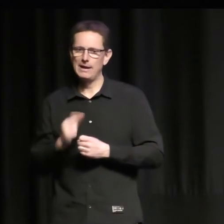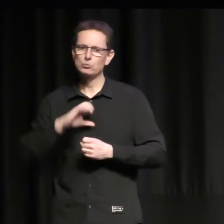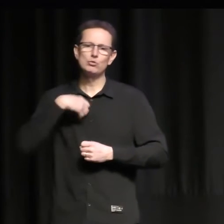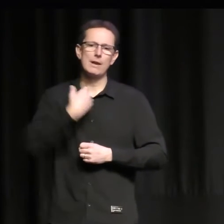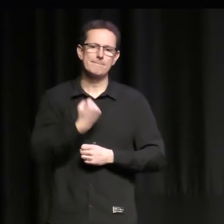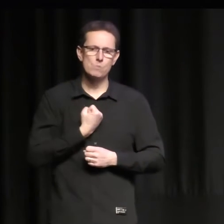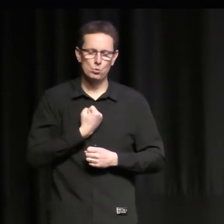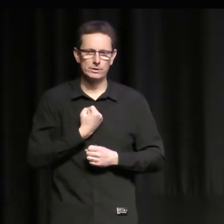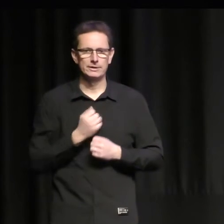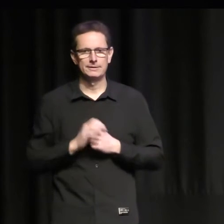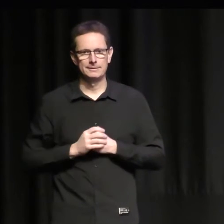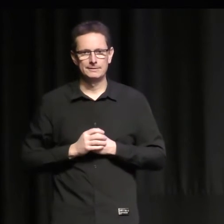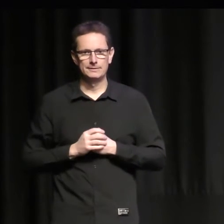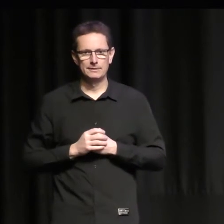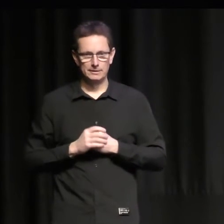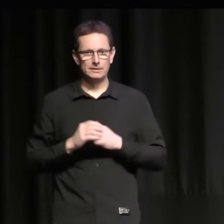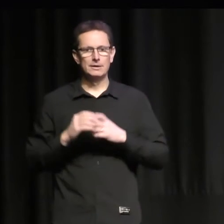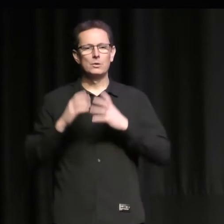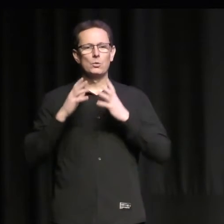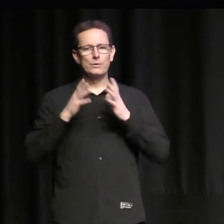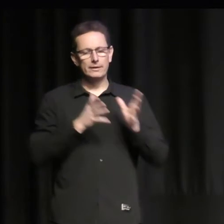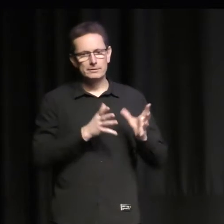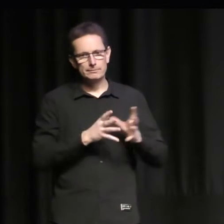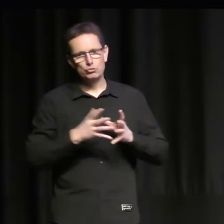chipping away at our society.